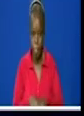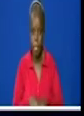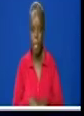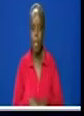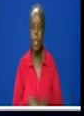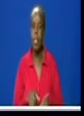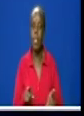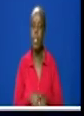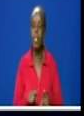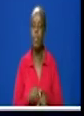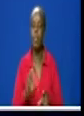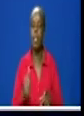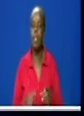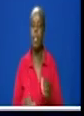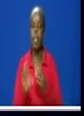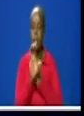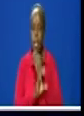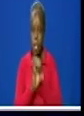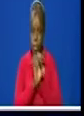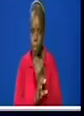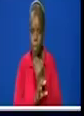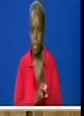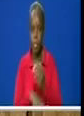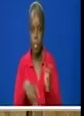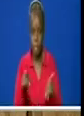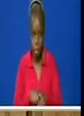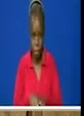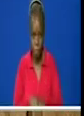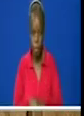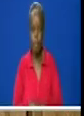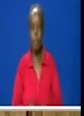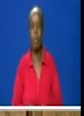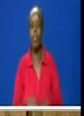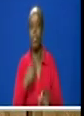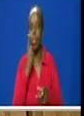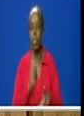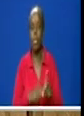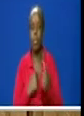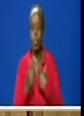if someone is in another continent or? Exactly. Ah. Exactly. So when we talk